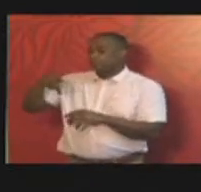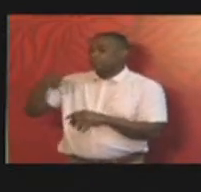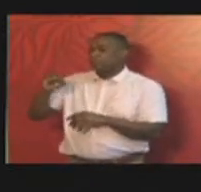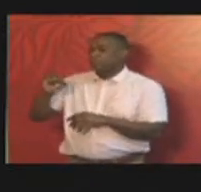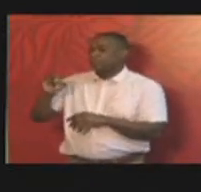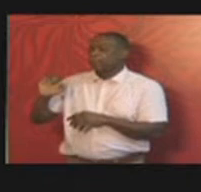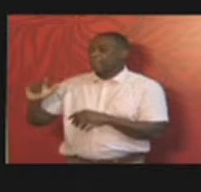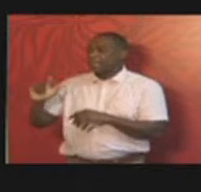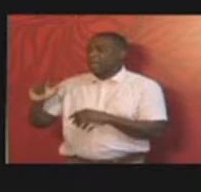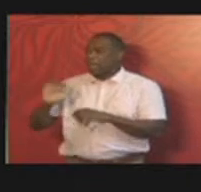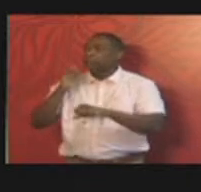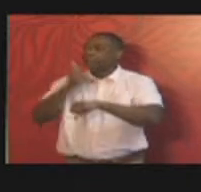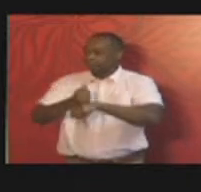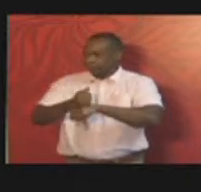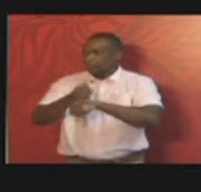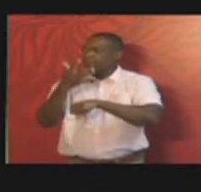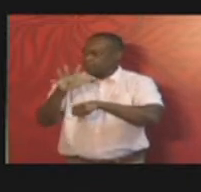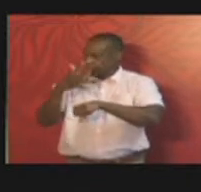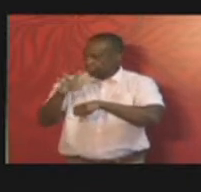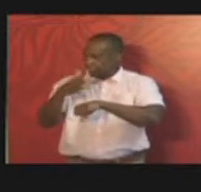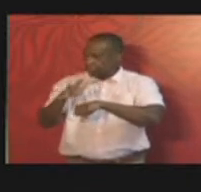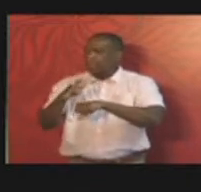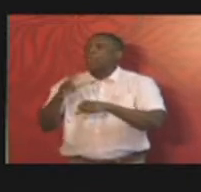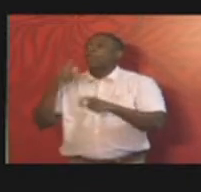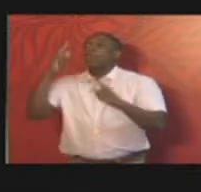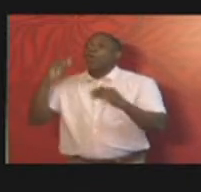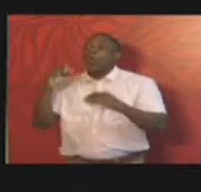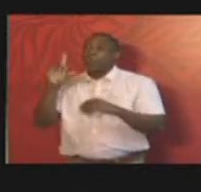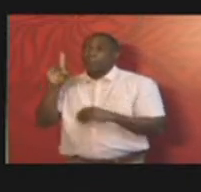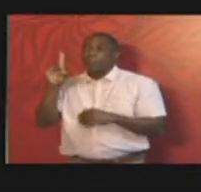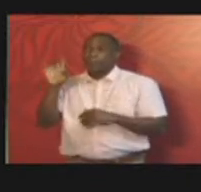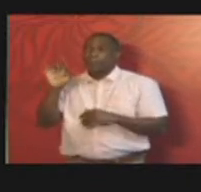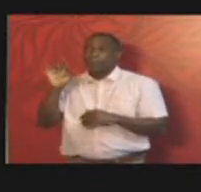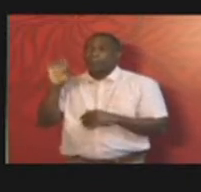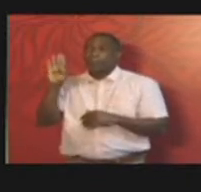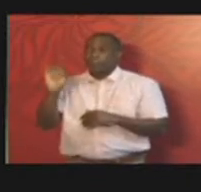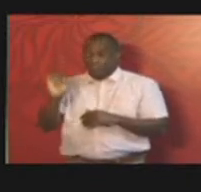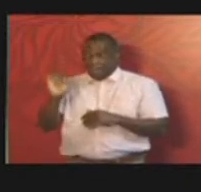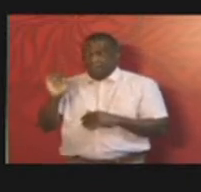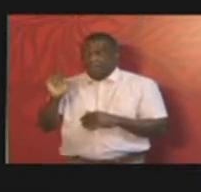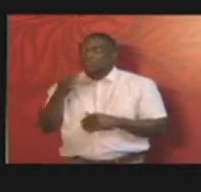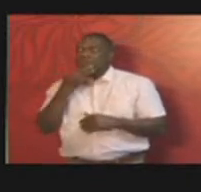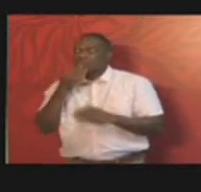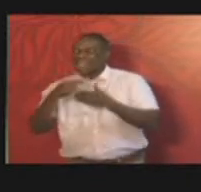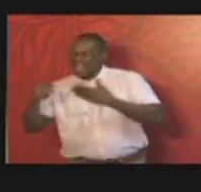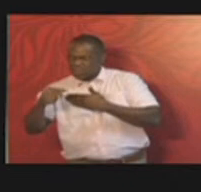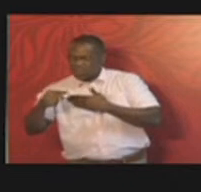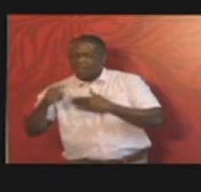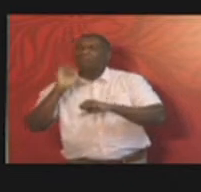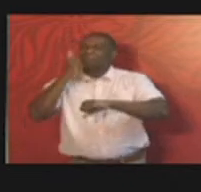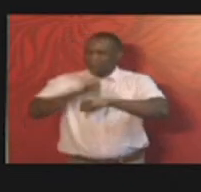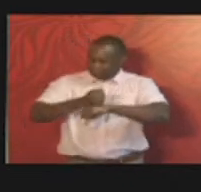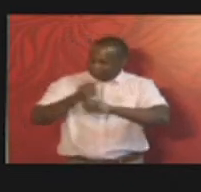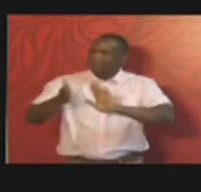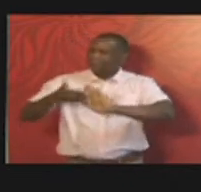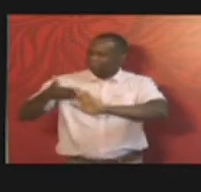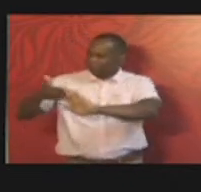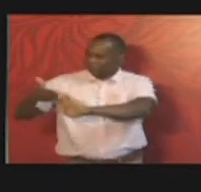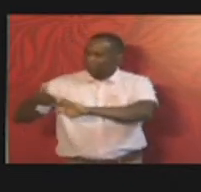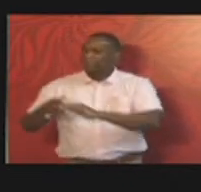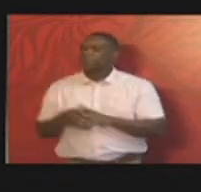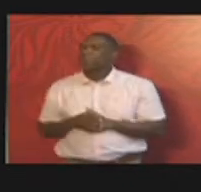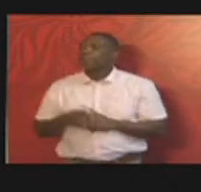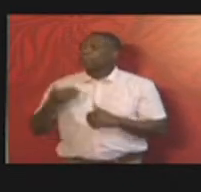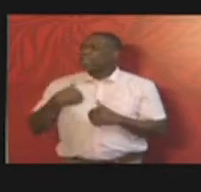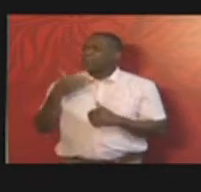site up as early as next week. So we have about 19 sites under the rubric now of the Ministry